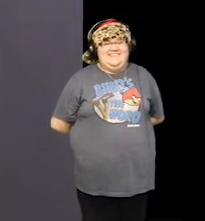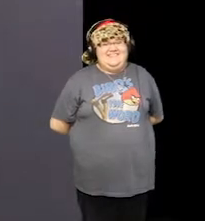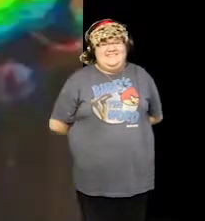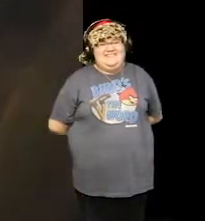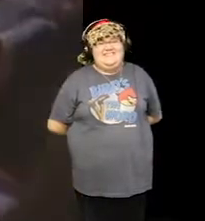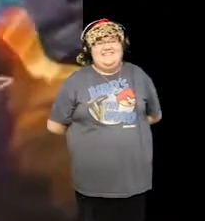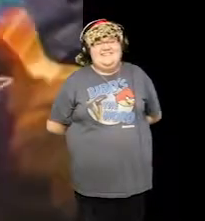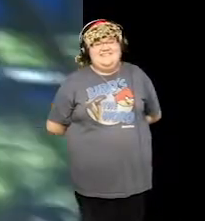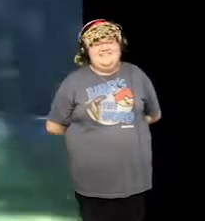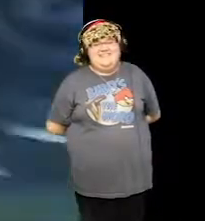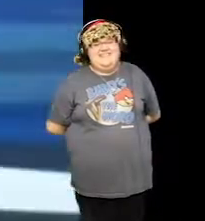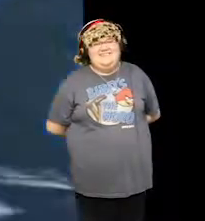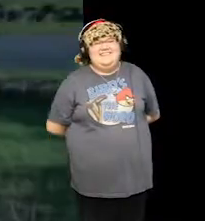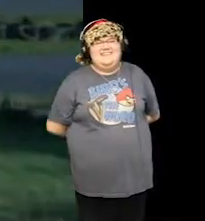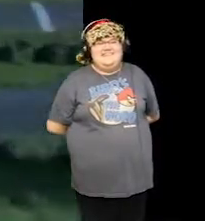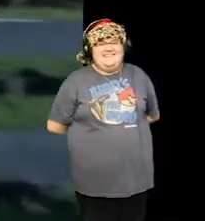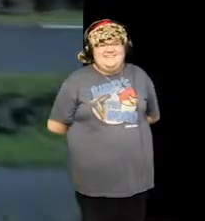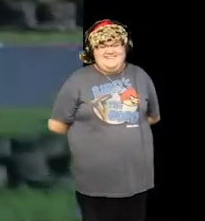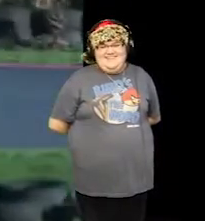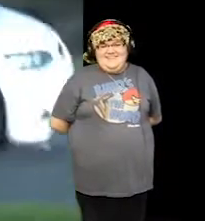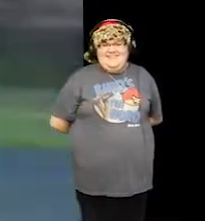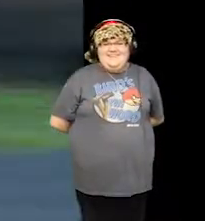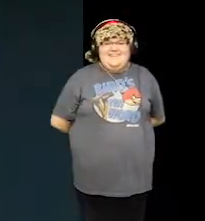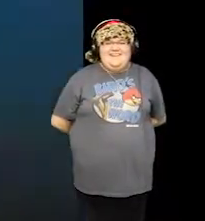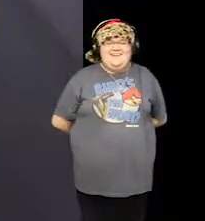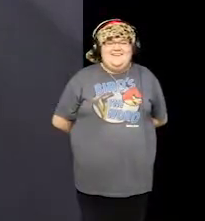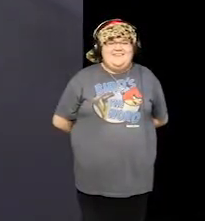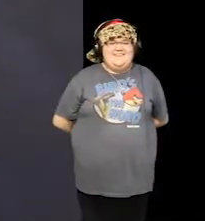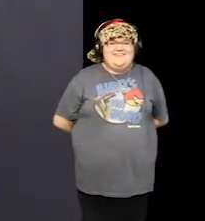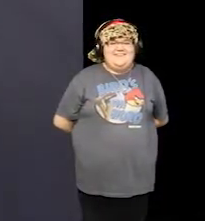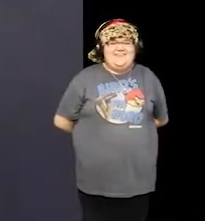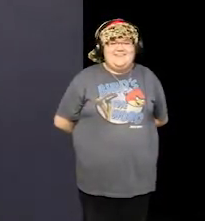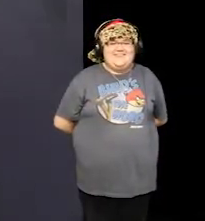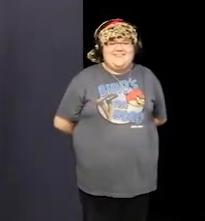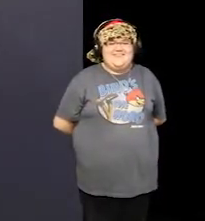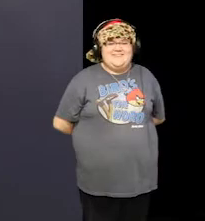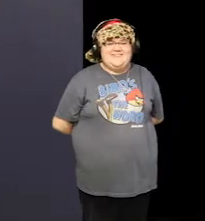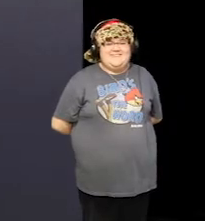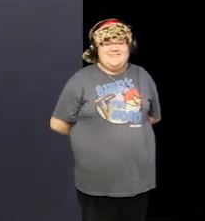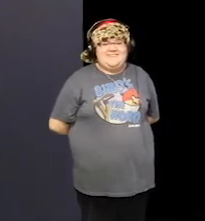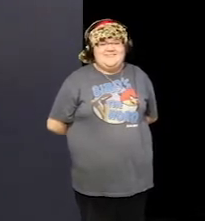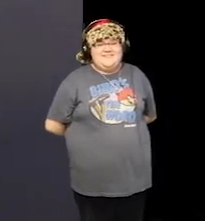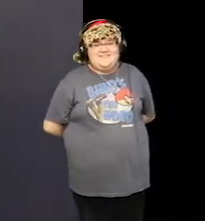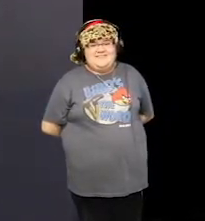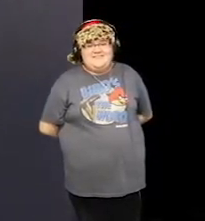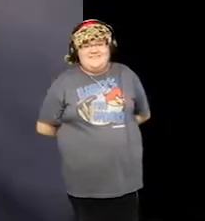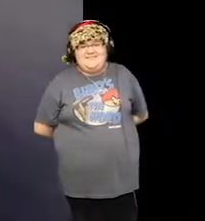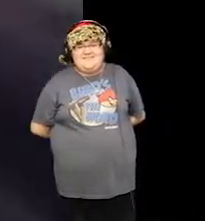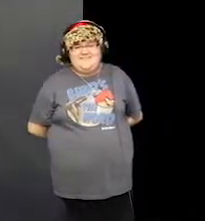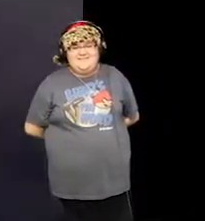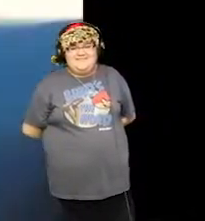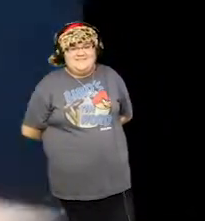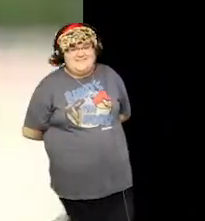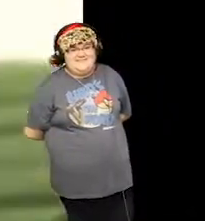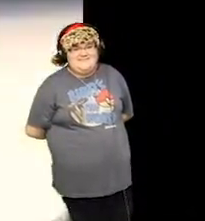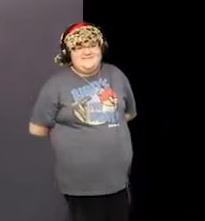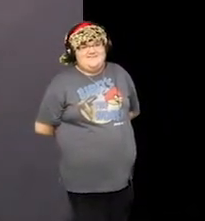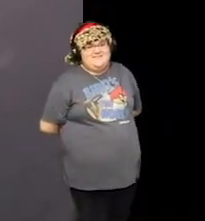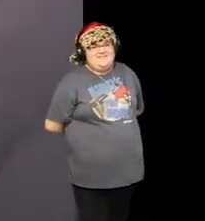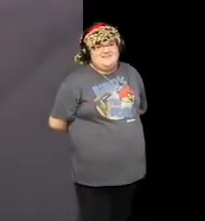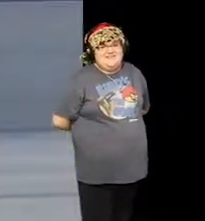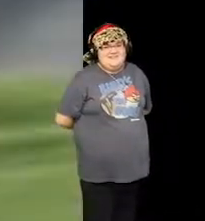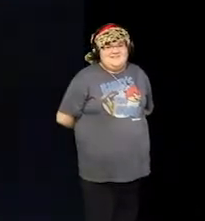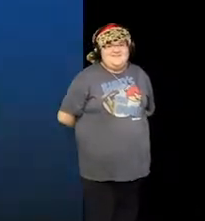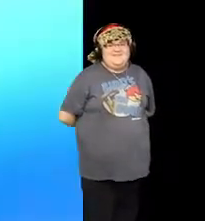better side. You hear the engine and you better hard. Oh I wear the god. Levers like a rock star that never died.